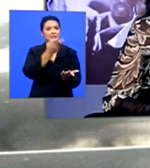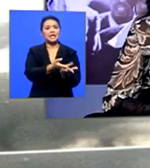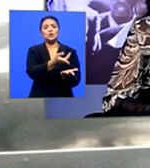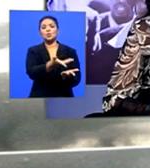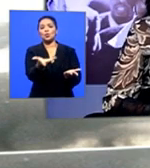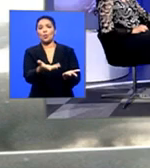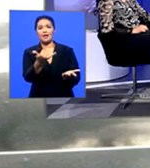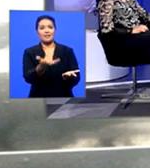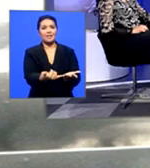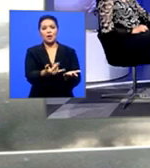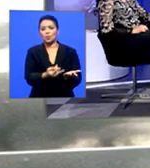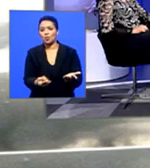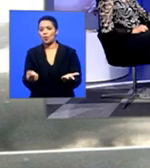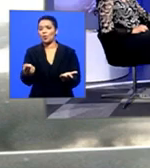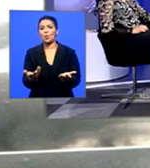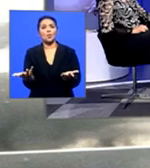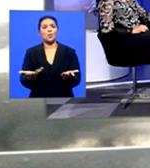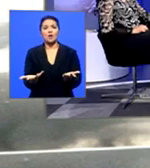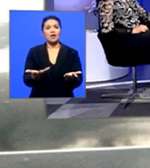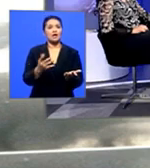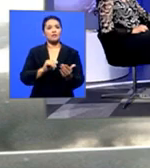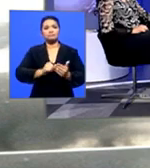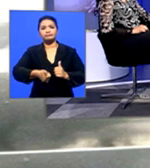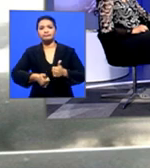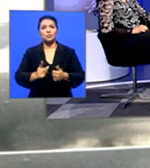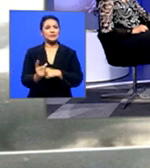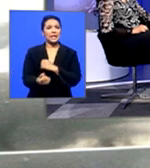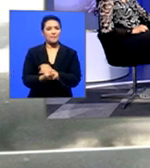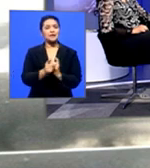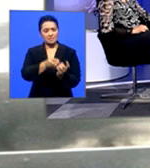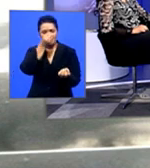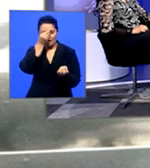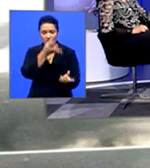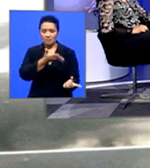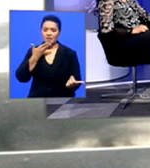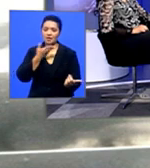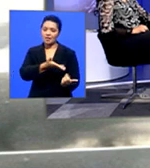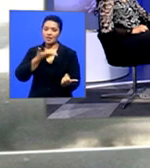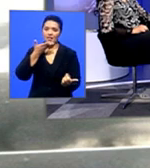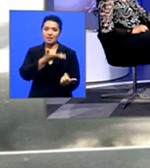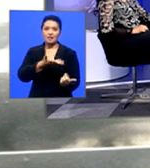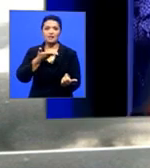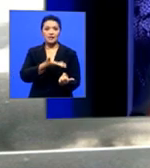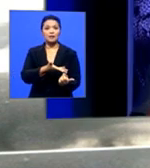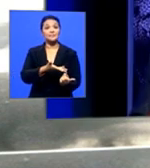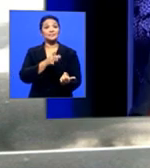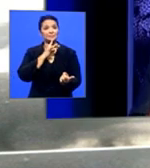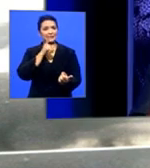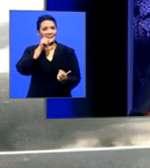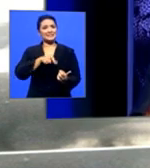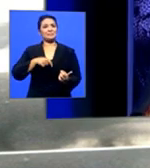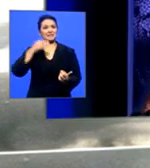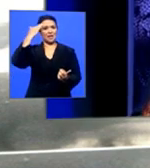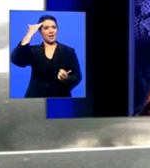he's talking to his grandfather, what is going to be the next step? Because this goes to the belief that there must be somebody who